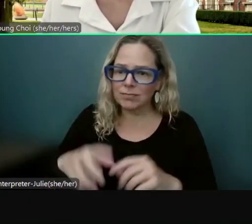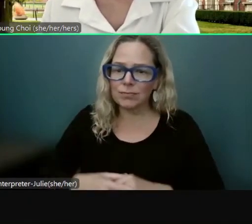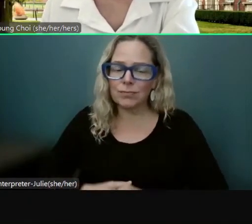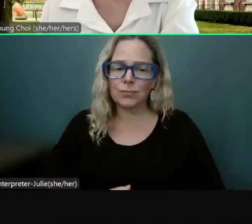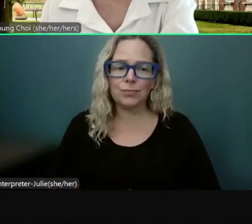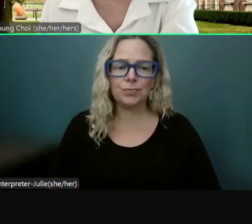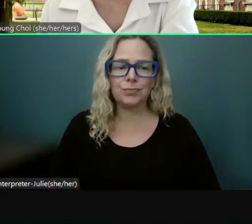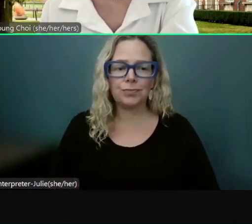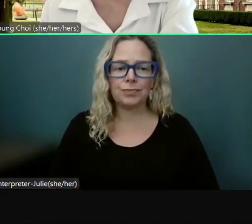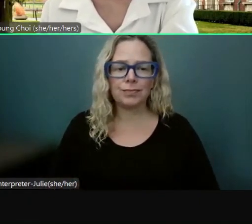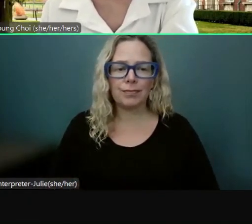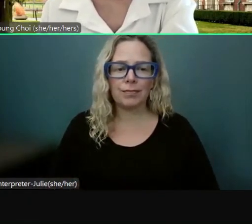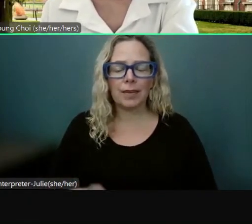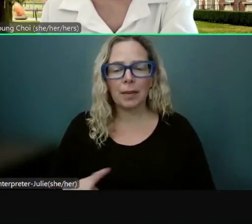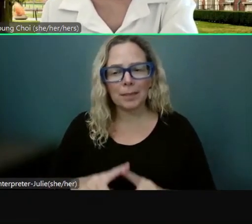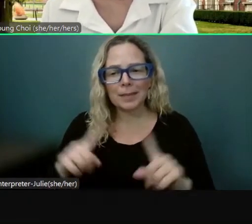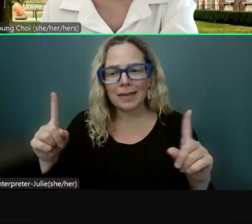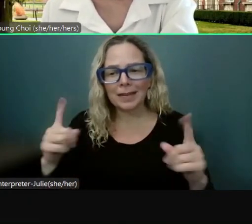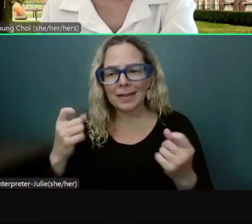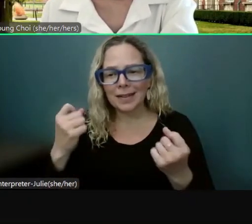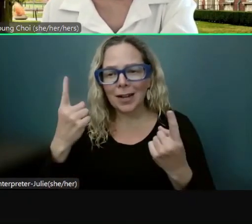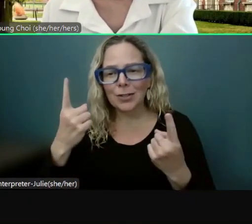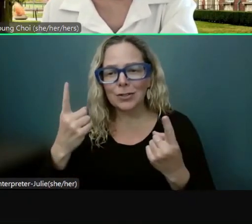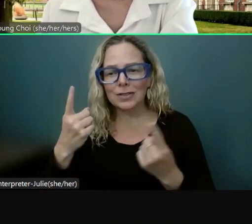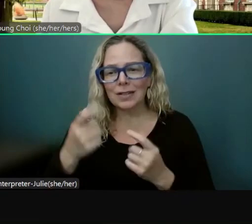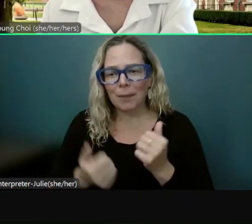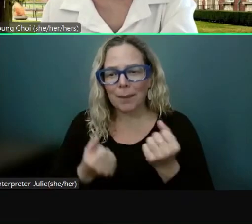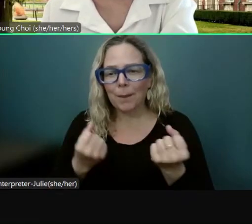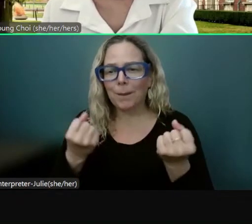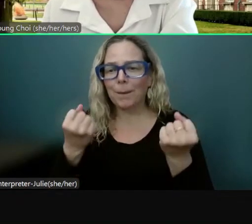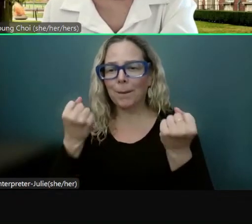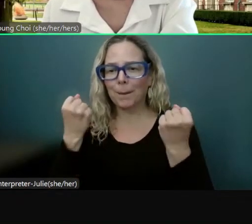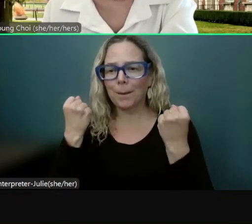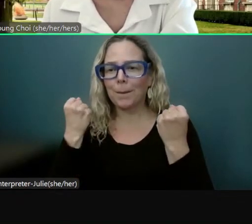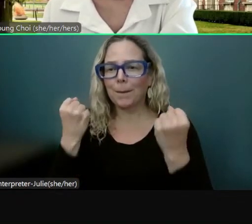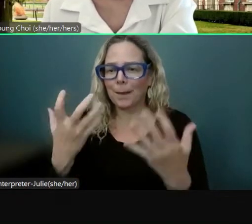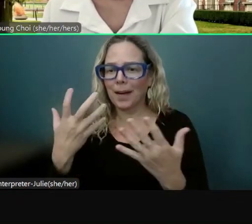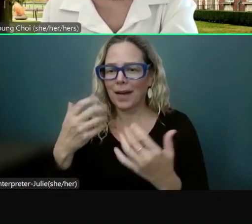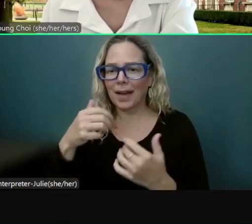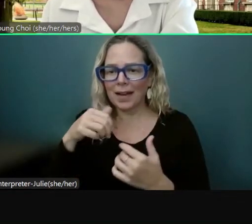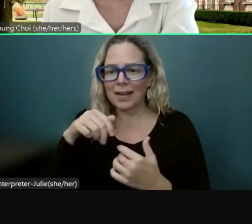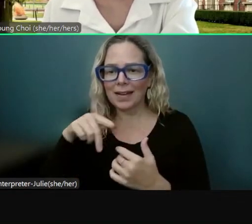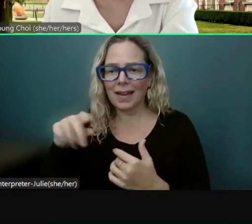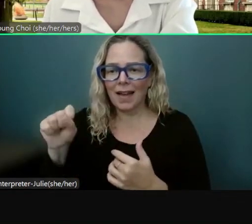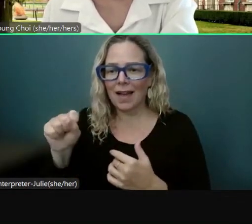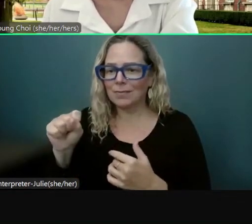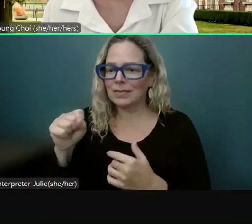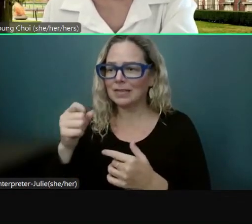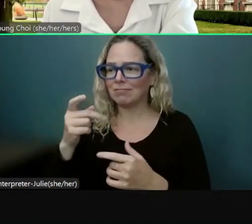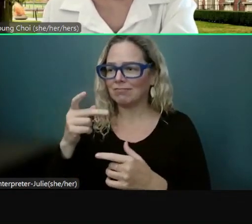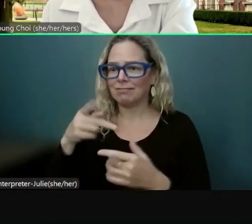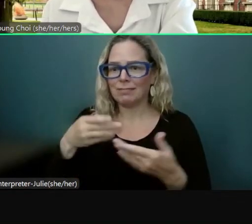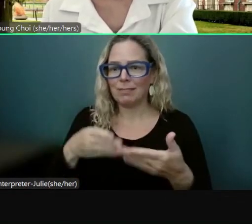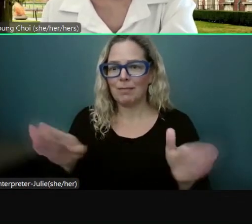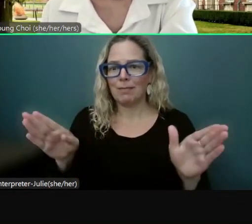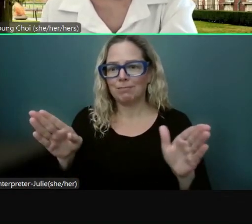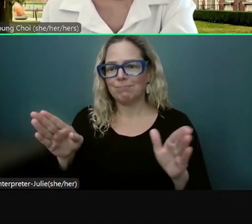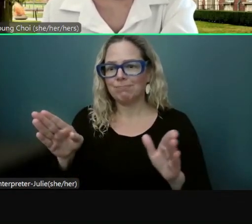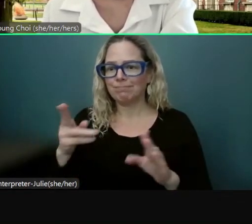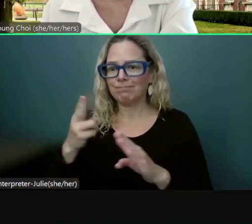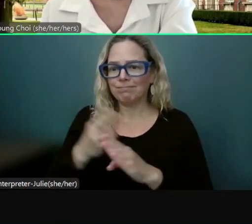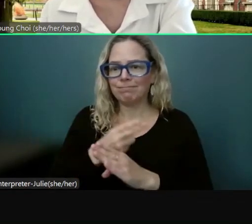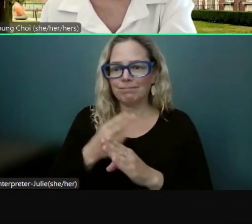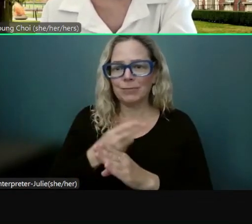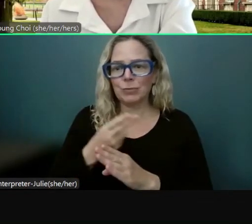However, most mainstream mobile health tools available to the general public are highly visual in